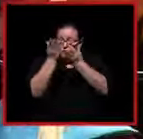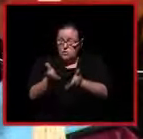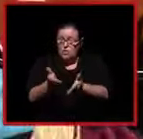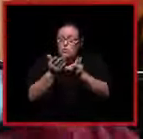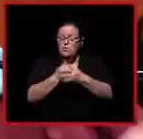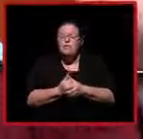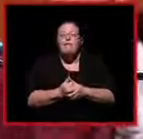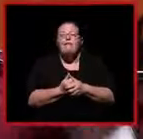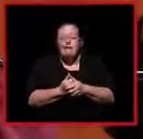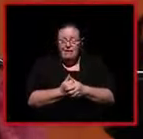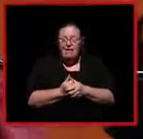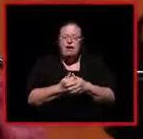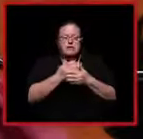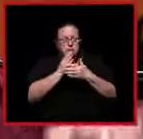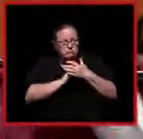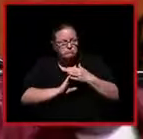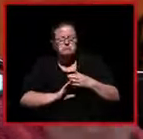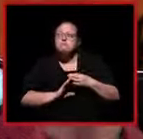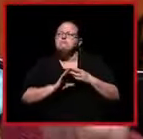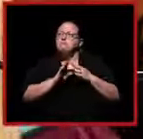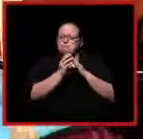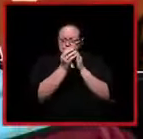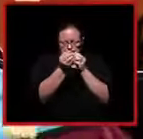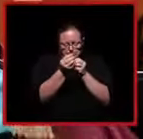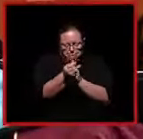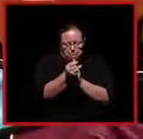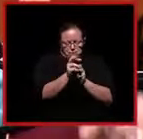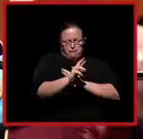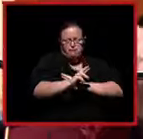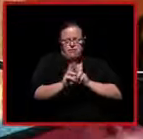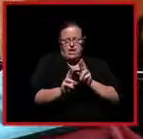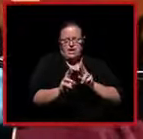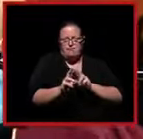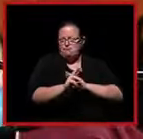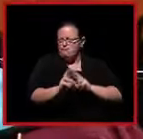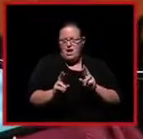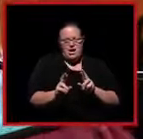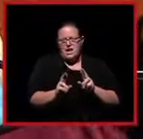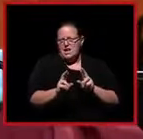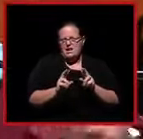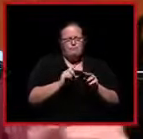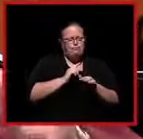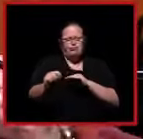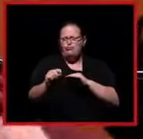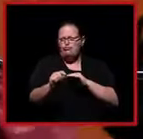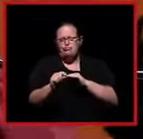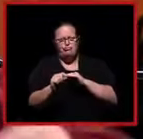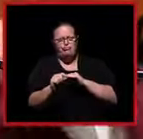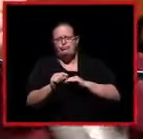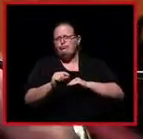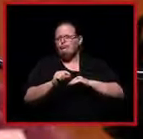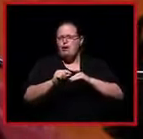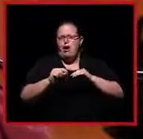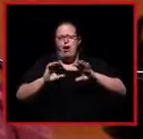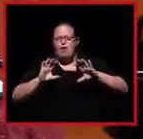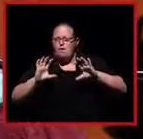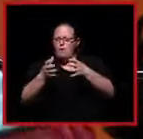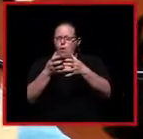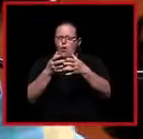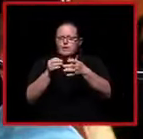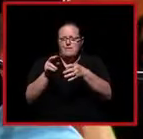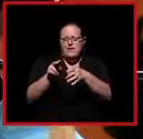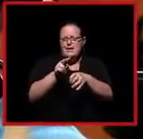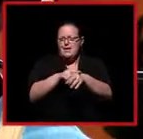are thoughtful, you are streamlined, and you are ready. You are beyond powerful. You are a force of nature.